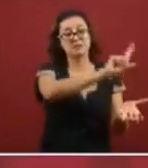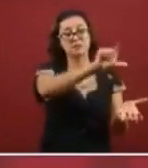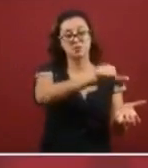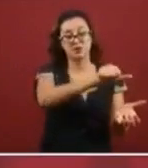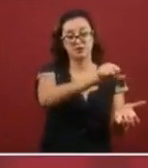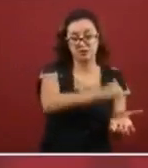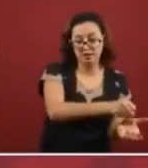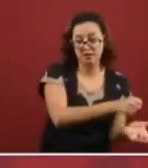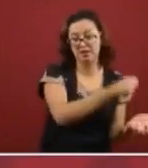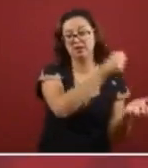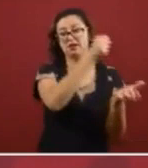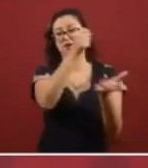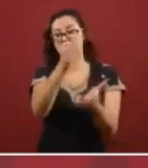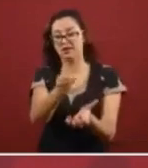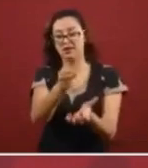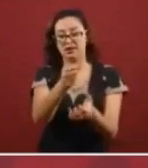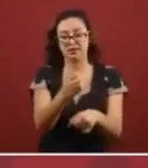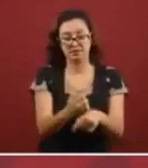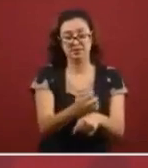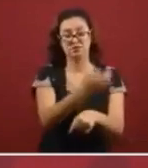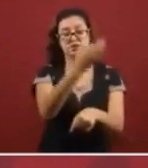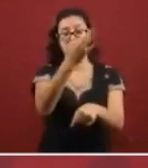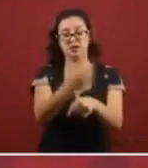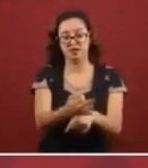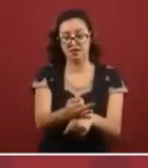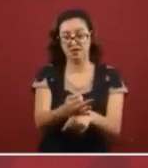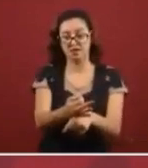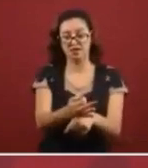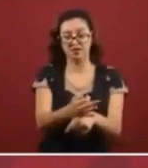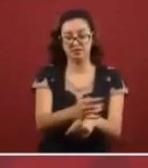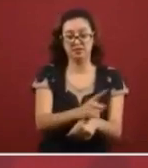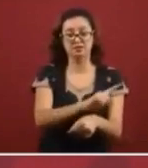it would go to the treasurer